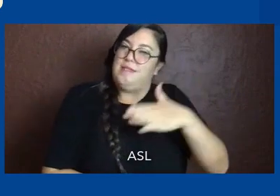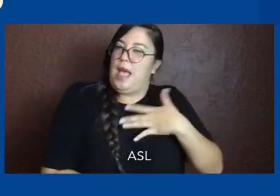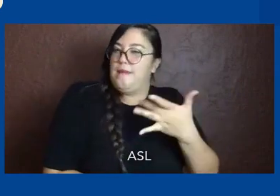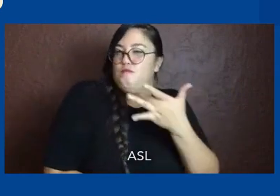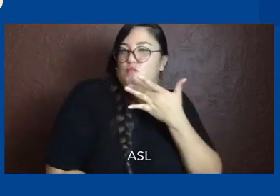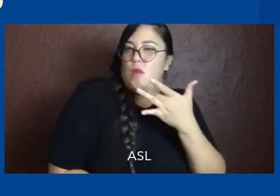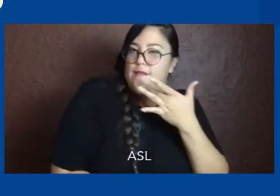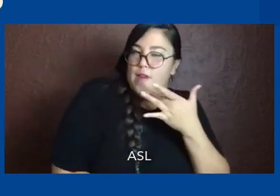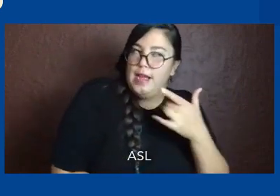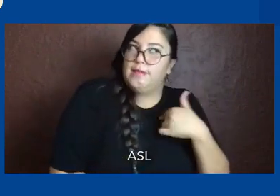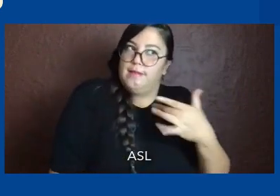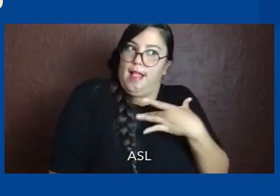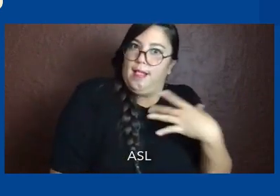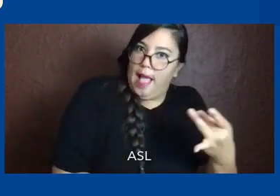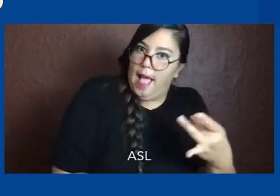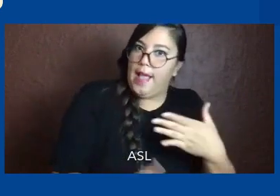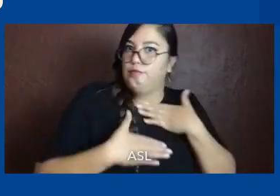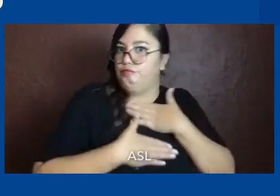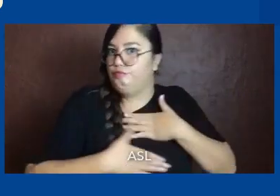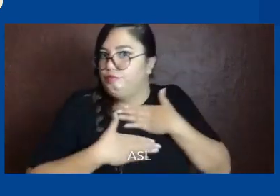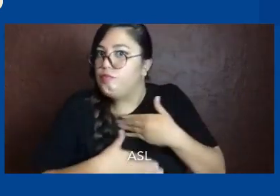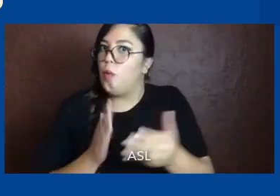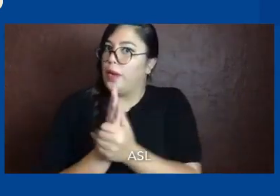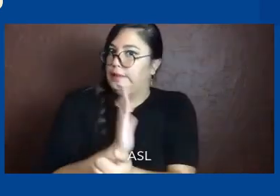it. I think lots of people,